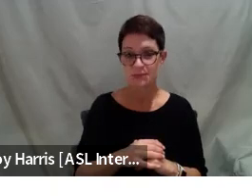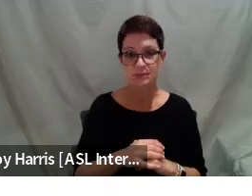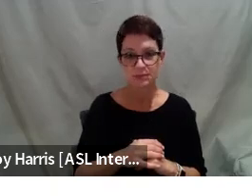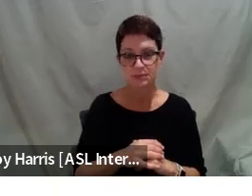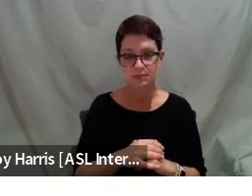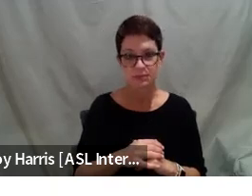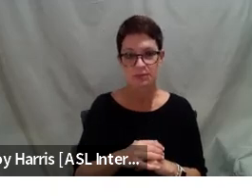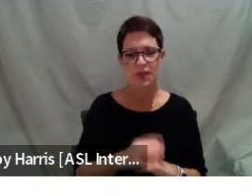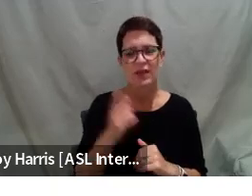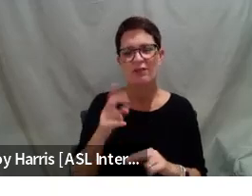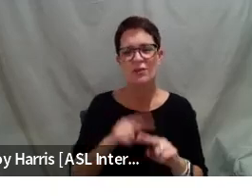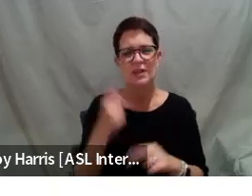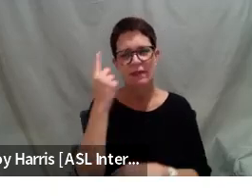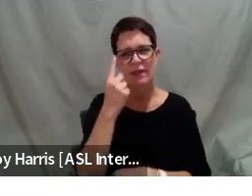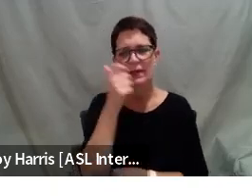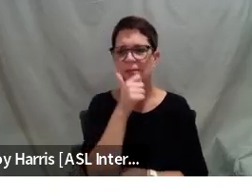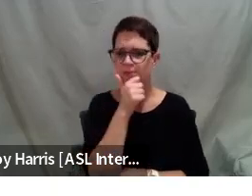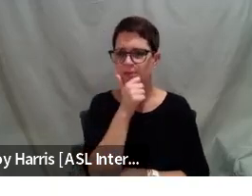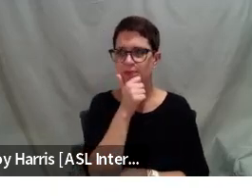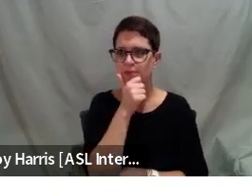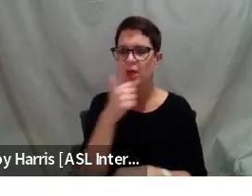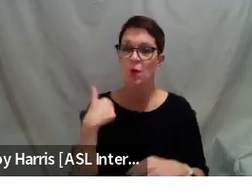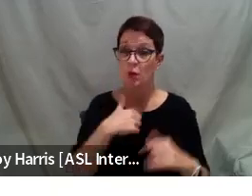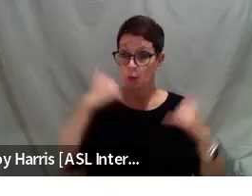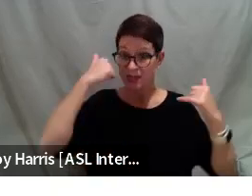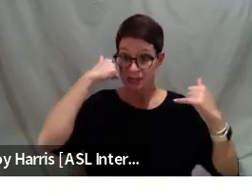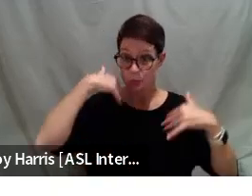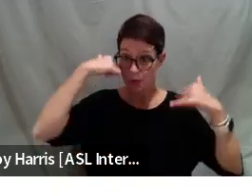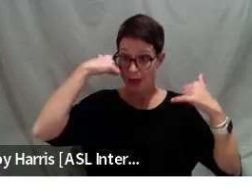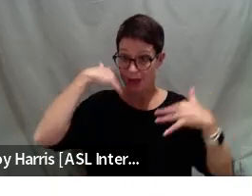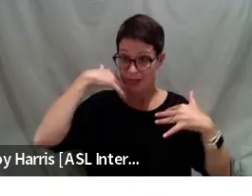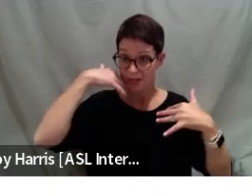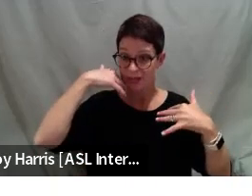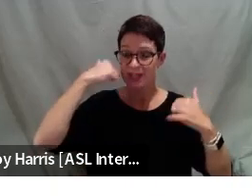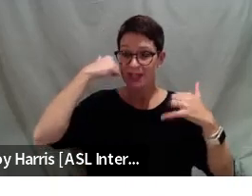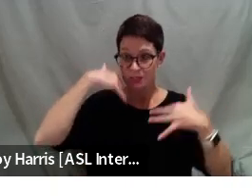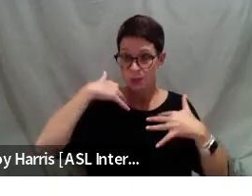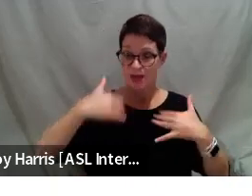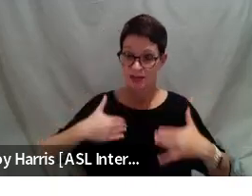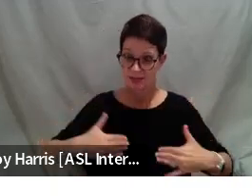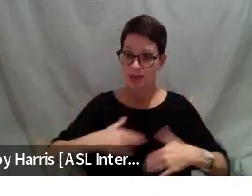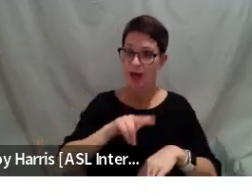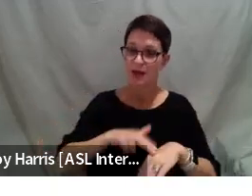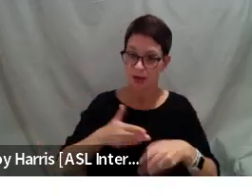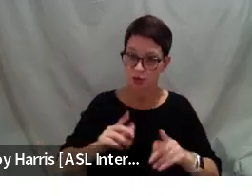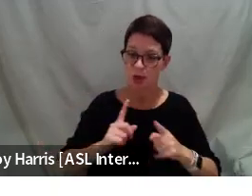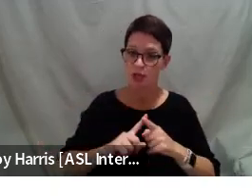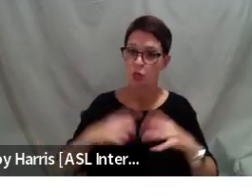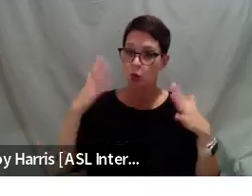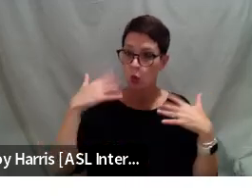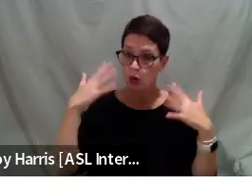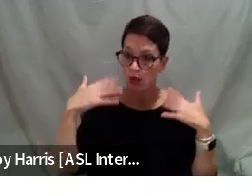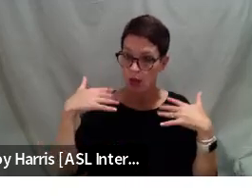So if you think about it, whenever we sweat, sweat is our body's natural way of cooling itself